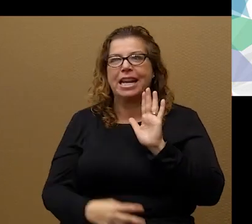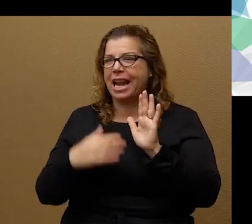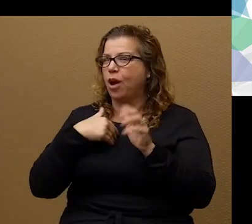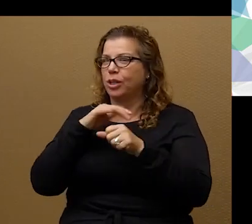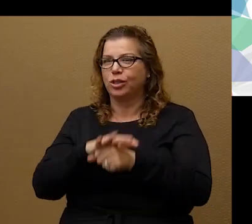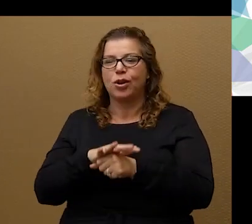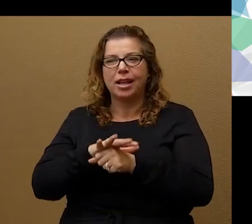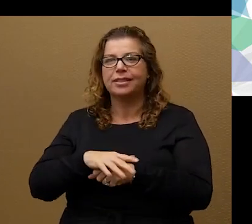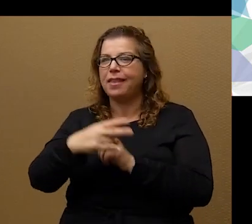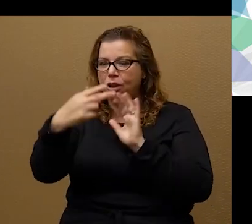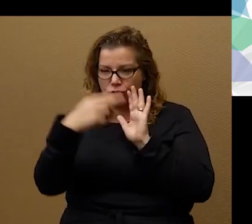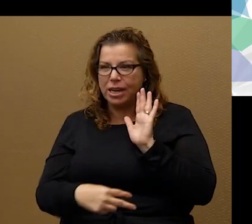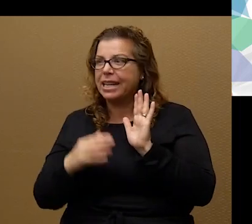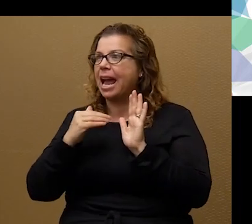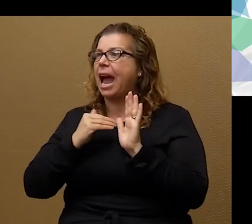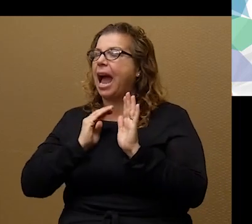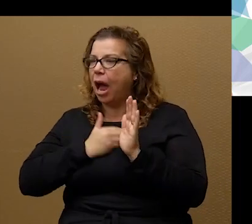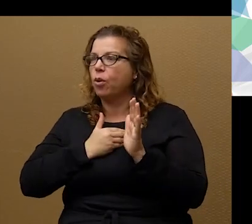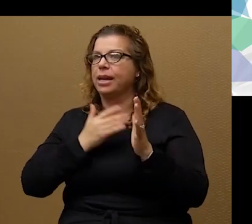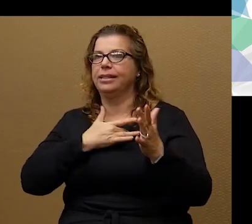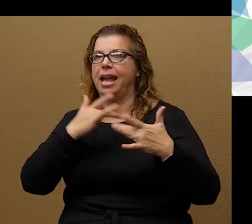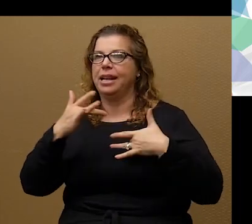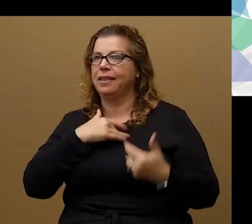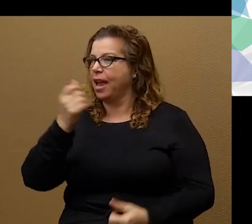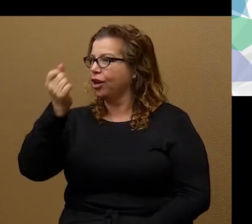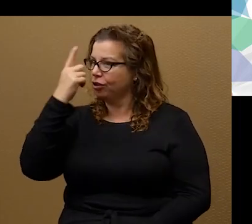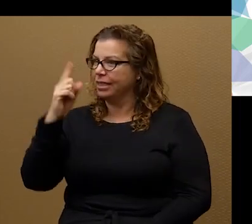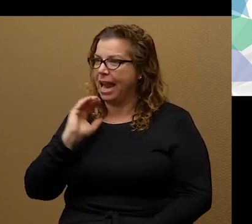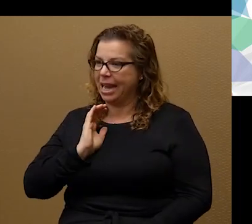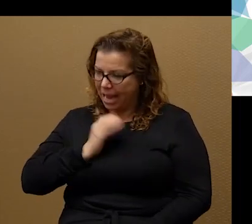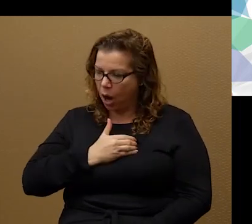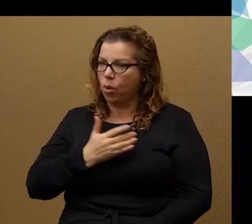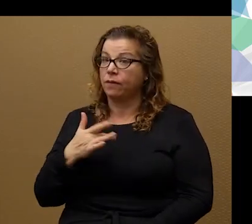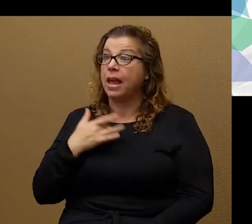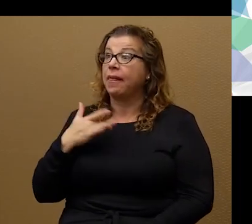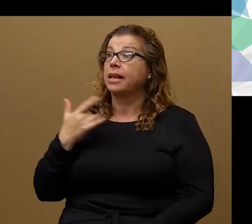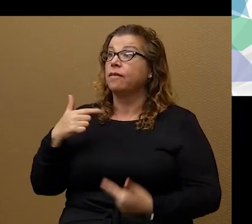And if they see we're stressed out, they're probably going to be stressed out too.